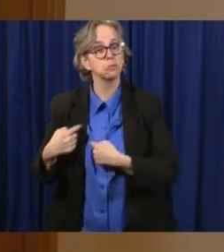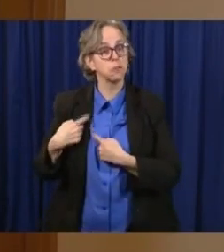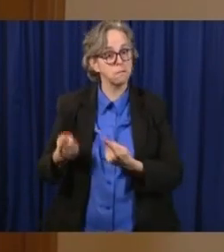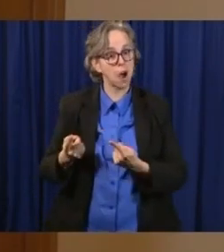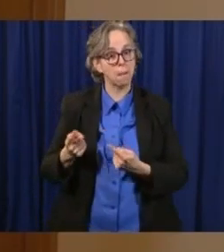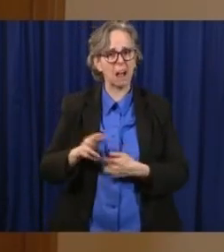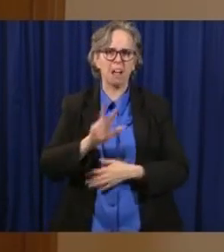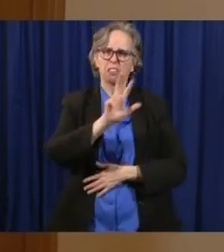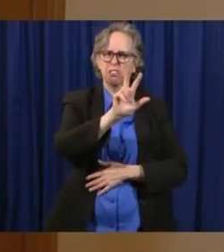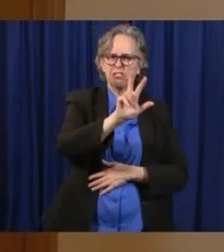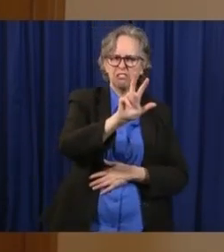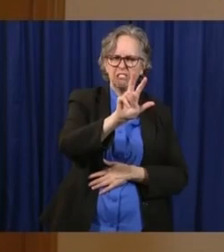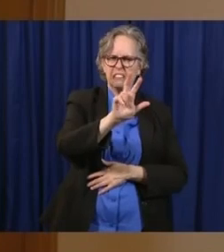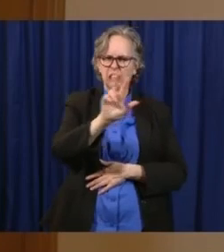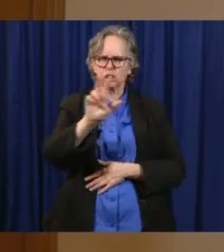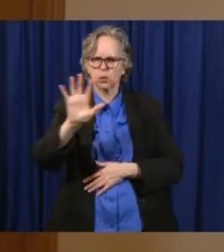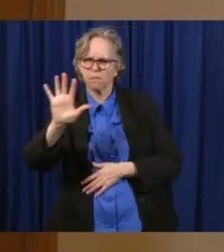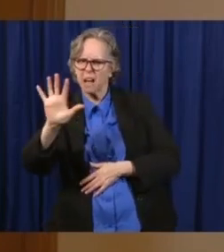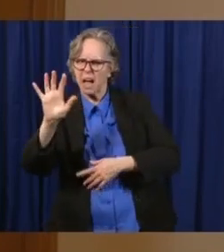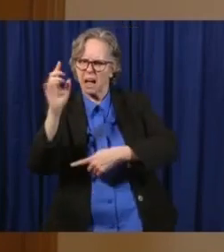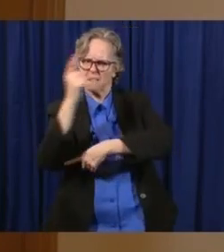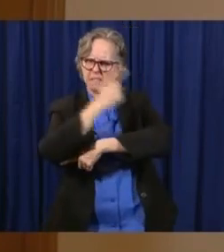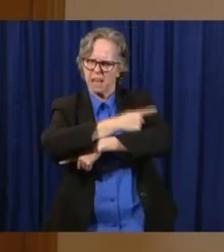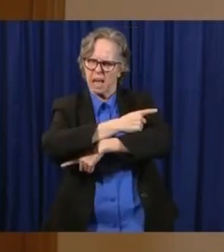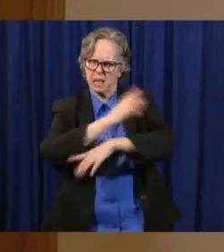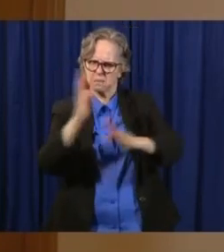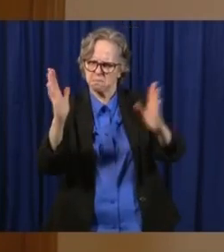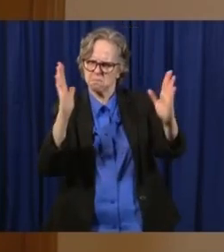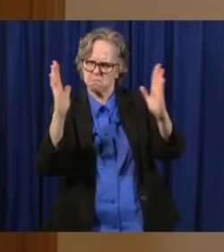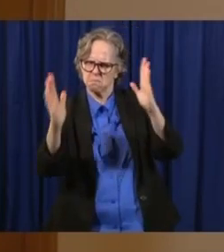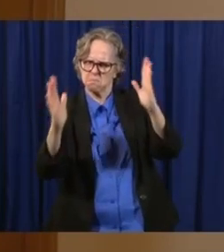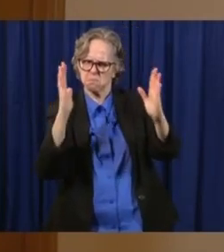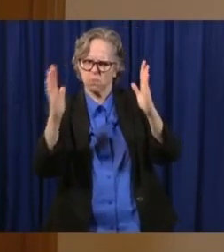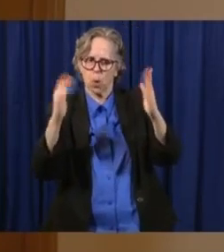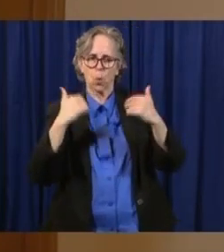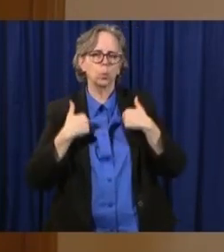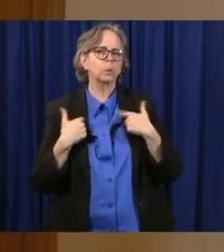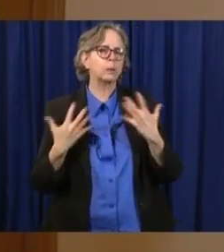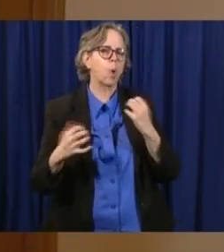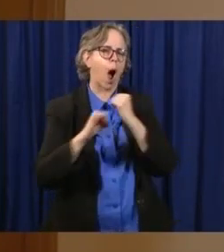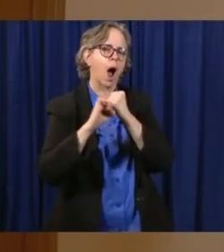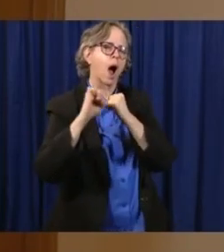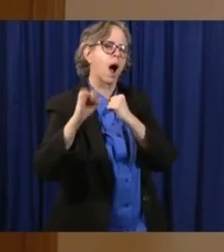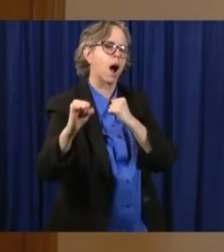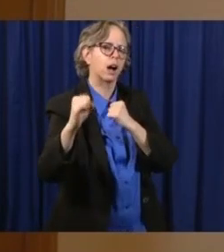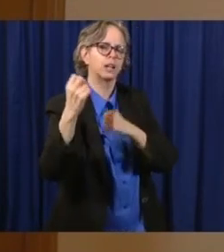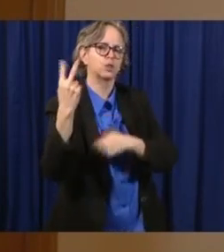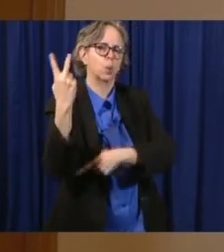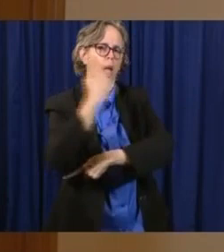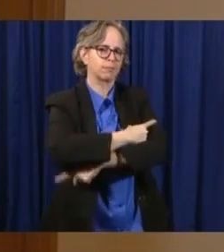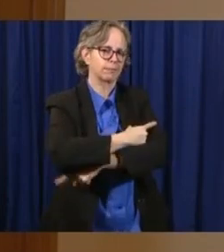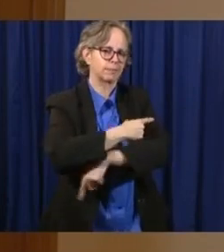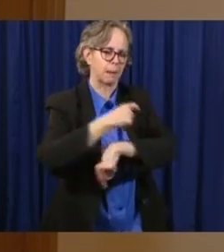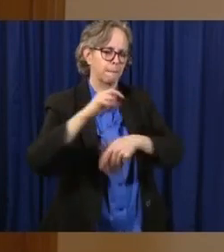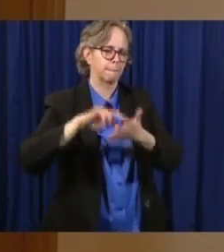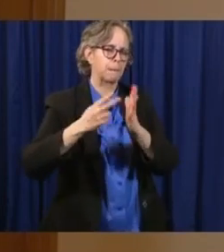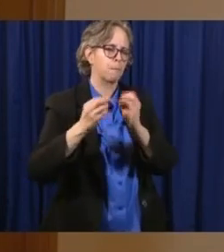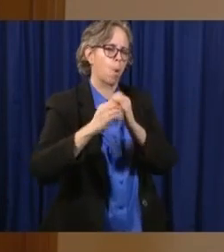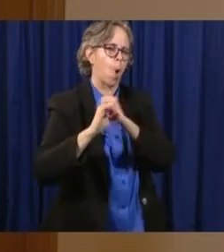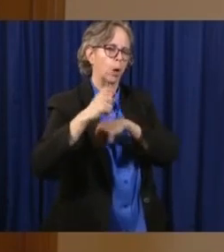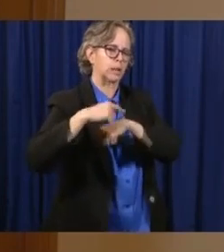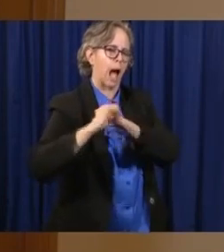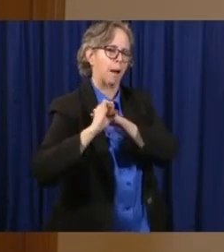want to get that out to 12 days and farther before we can even begin to slow down that gas. But it's all based on how